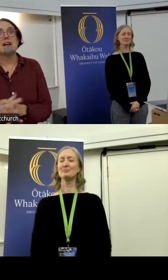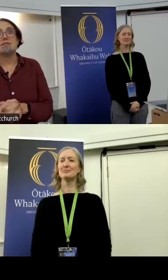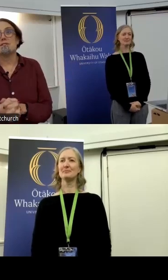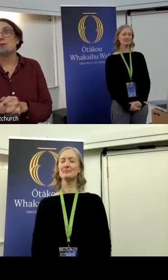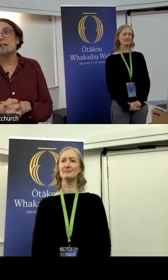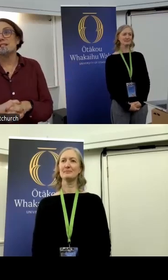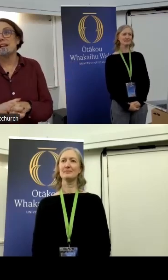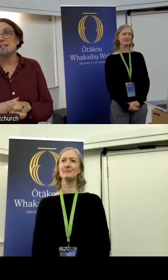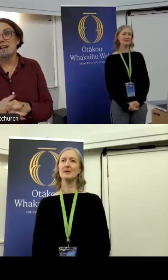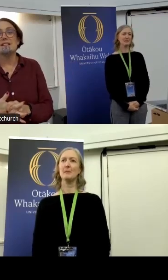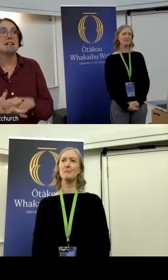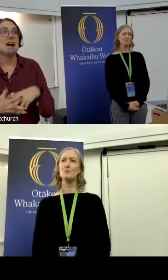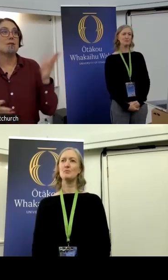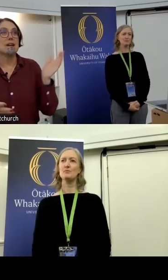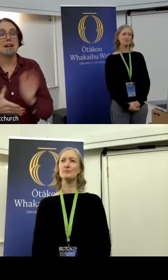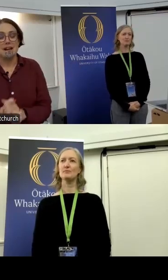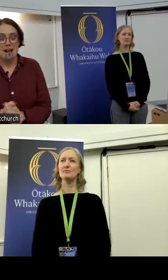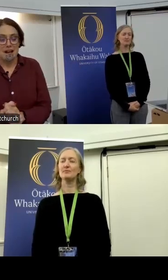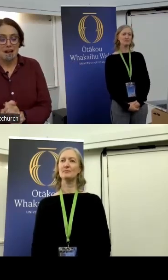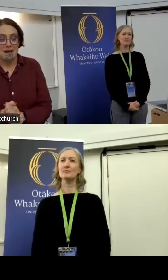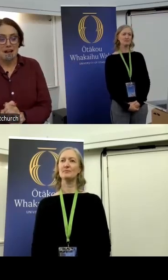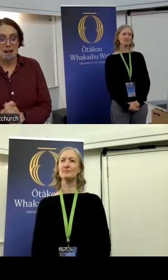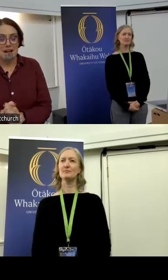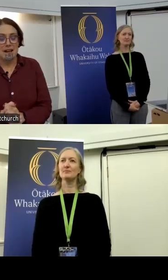tō tātou hui I te atanei, tēnā koe.